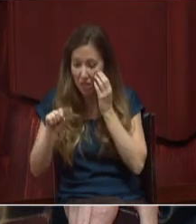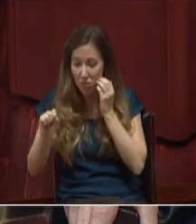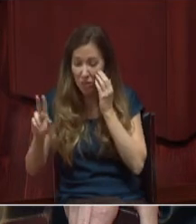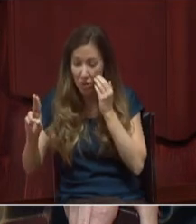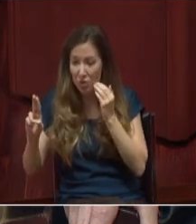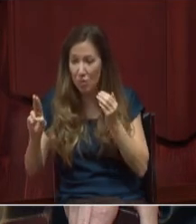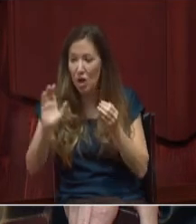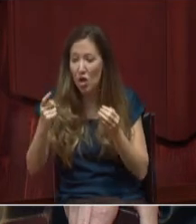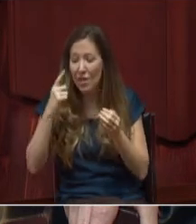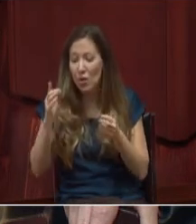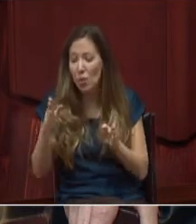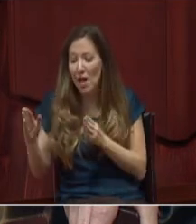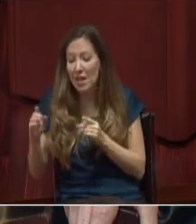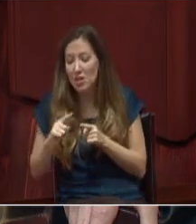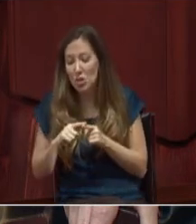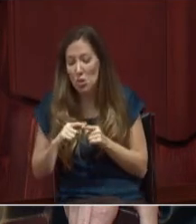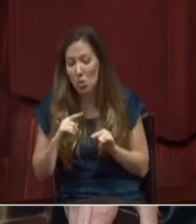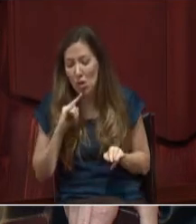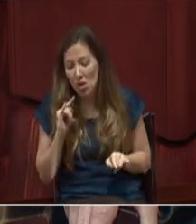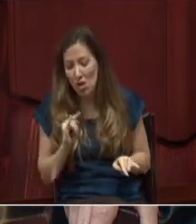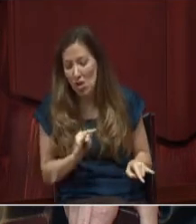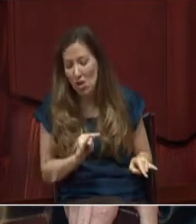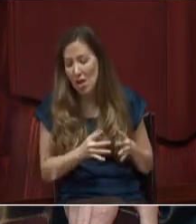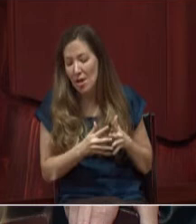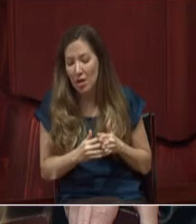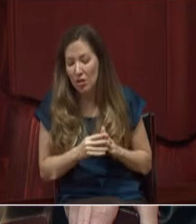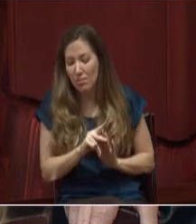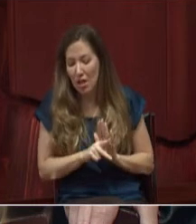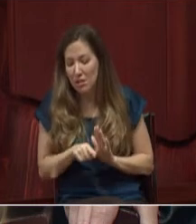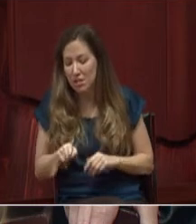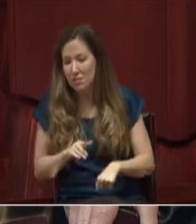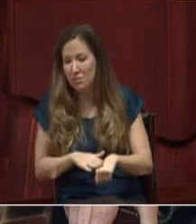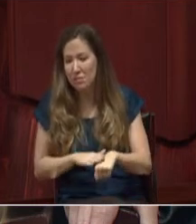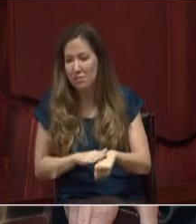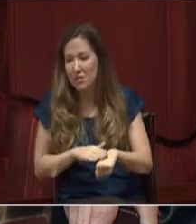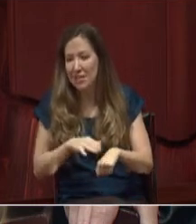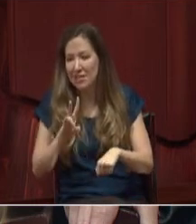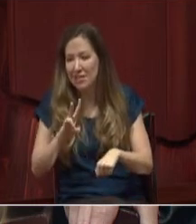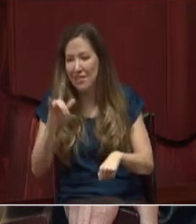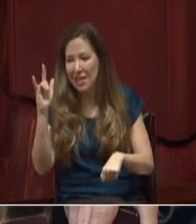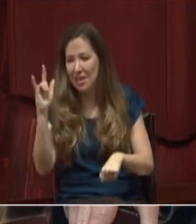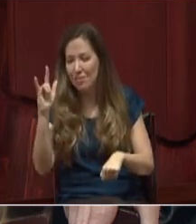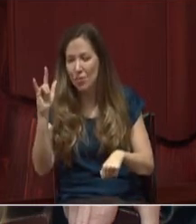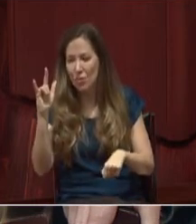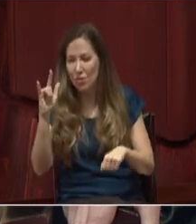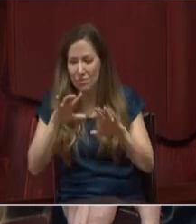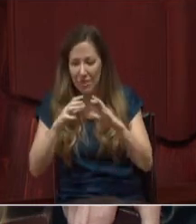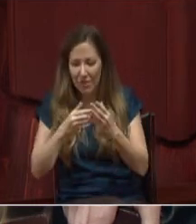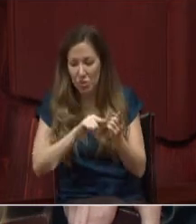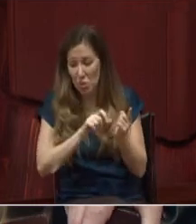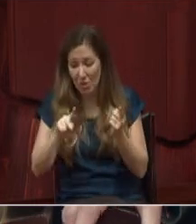policy, to the point of even alerting 7 airborne divisions to go back into